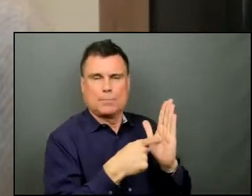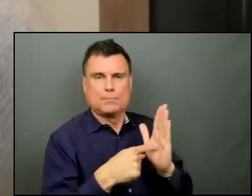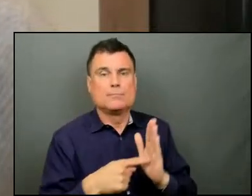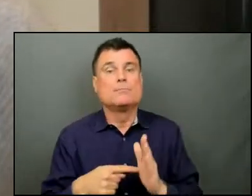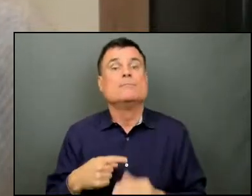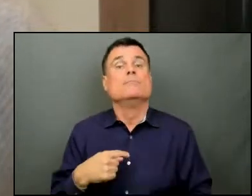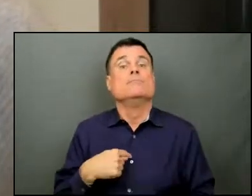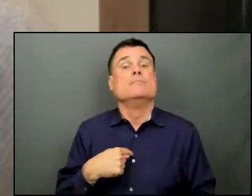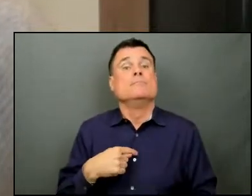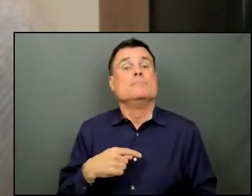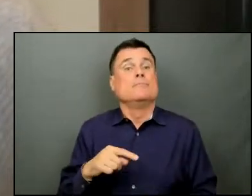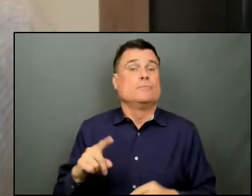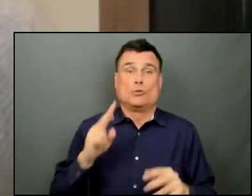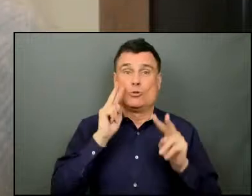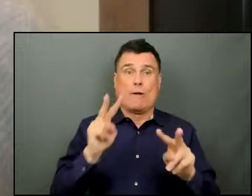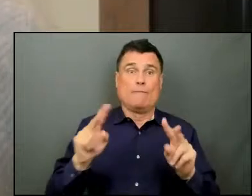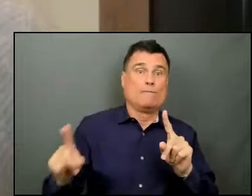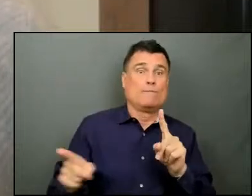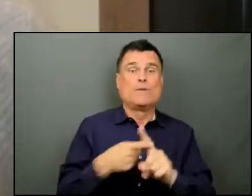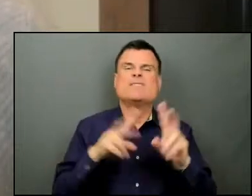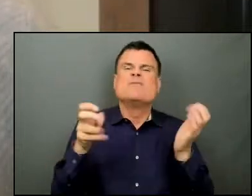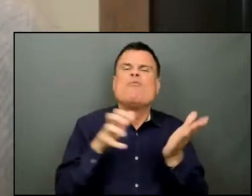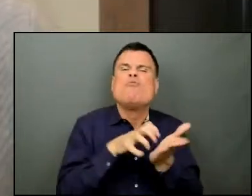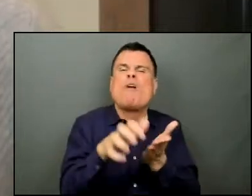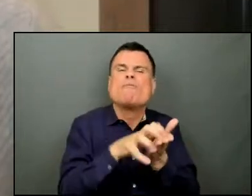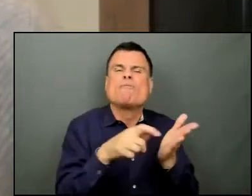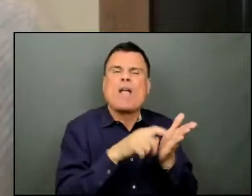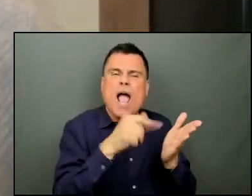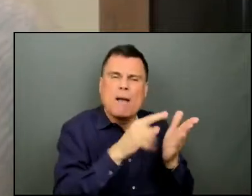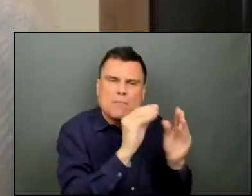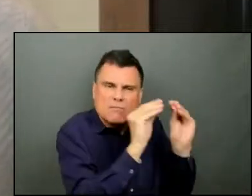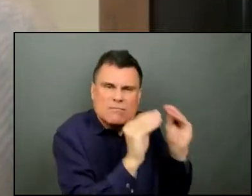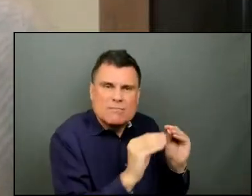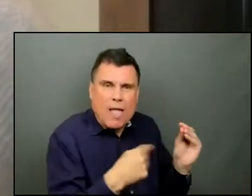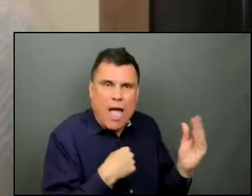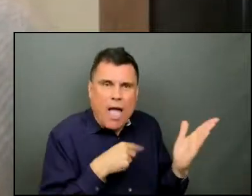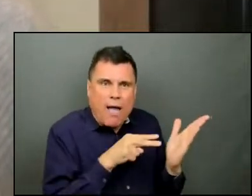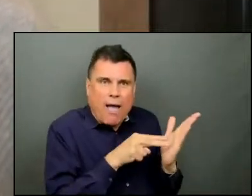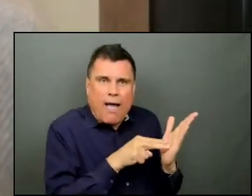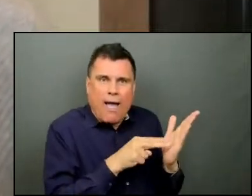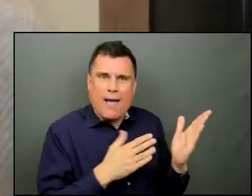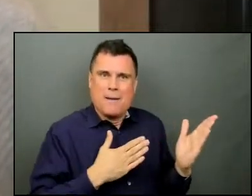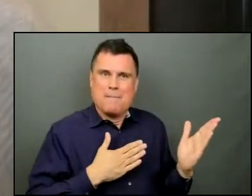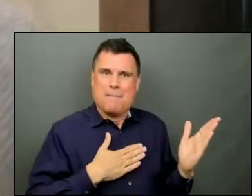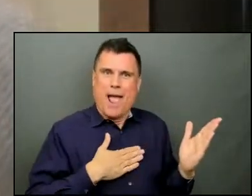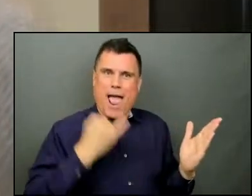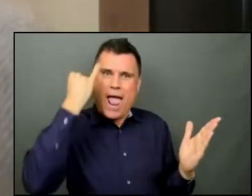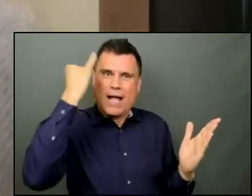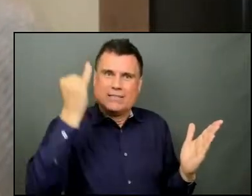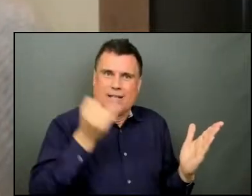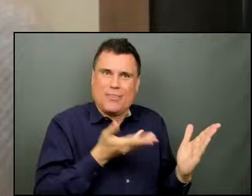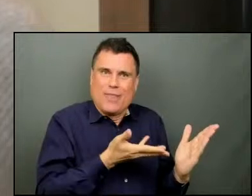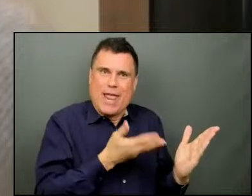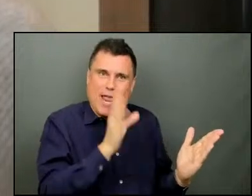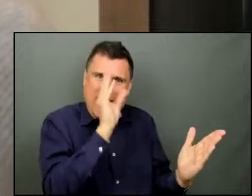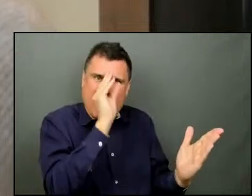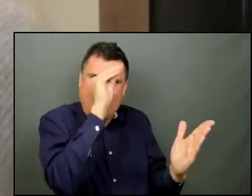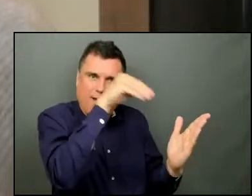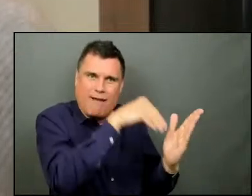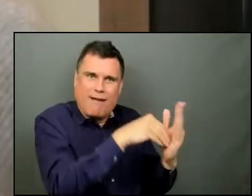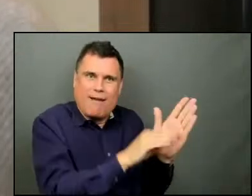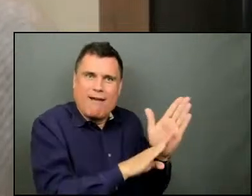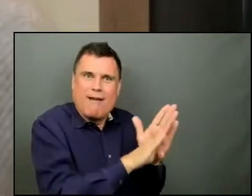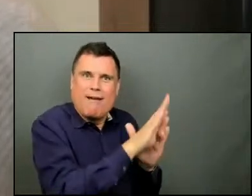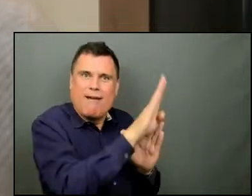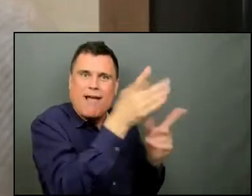exhilarating to see some of my input taking shape right in front of my eyes. This project is doubly important to me, however, because of my job.